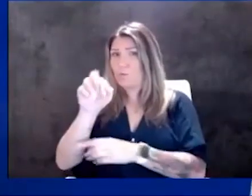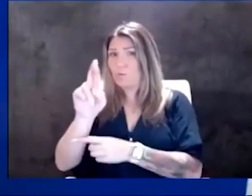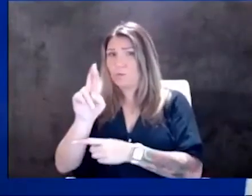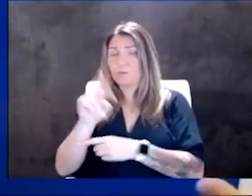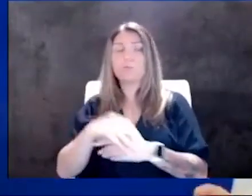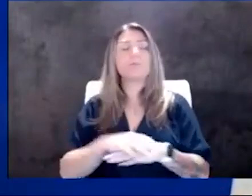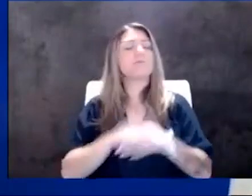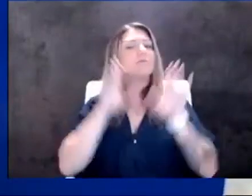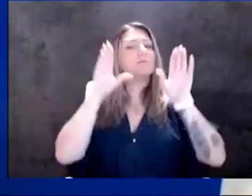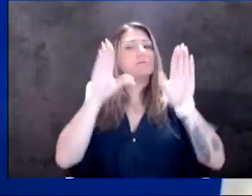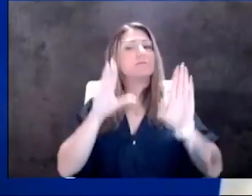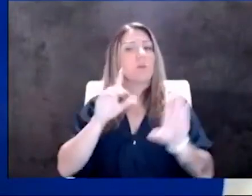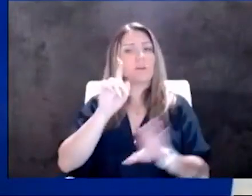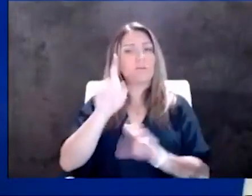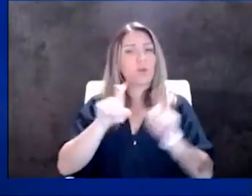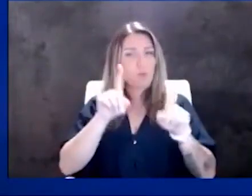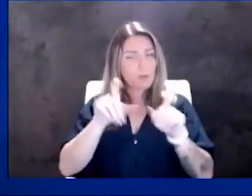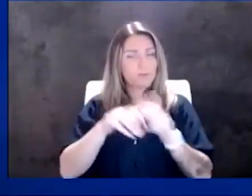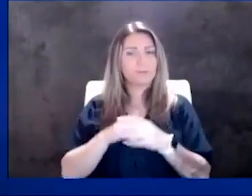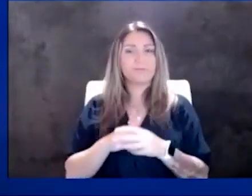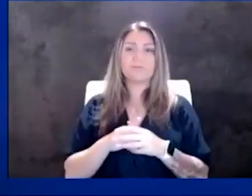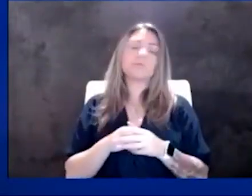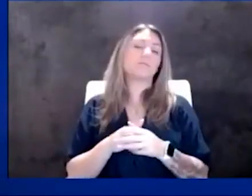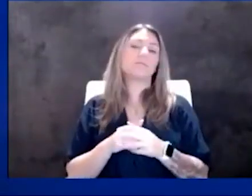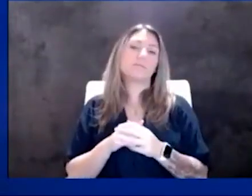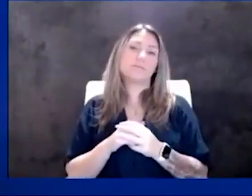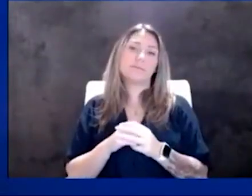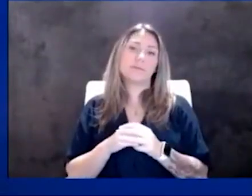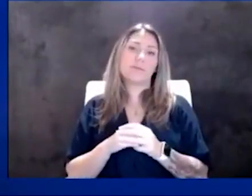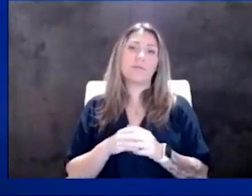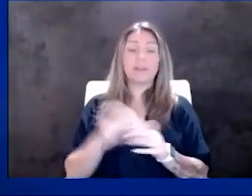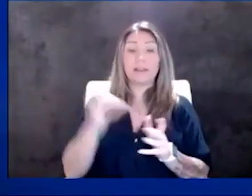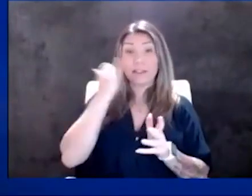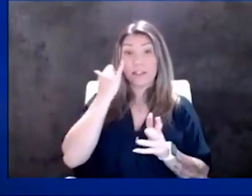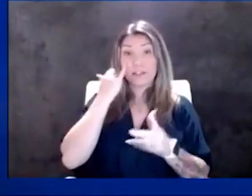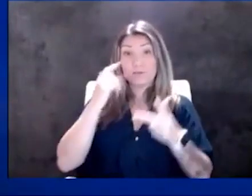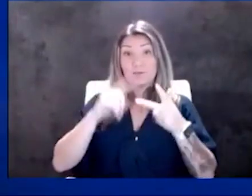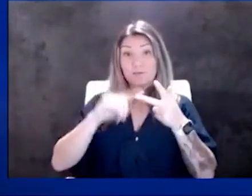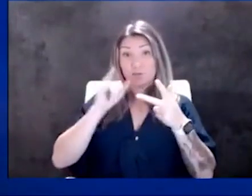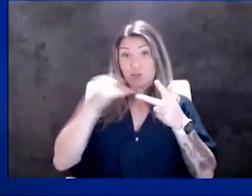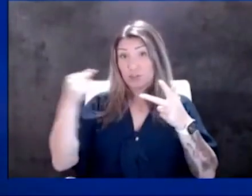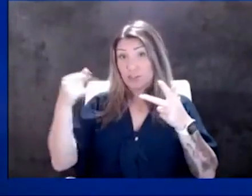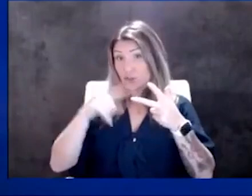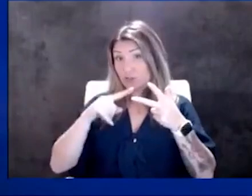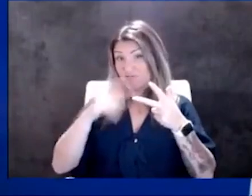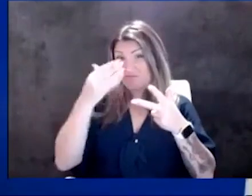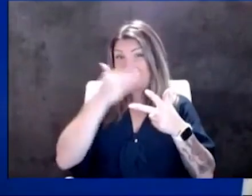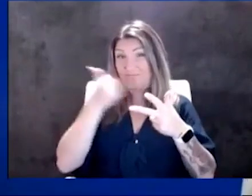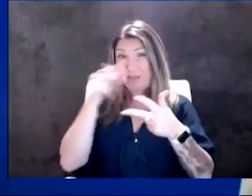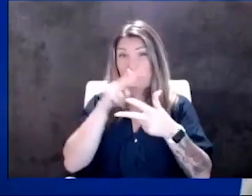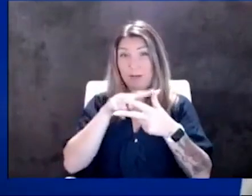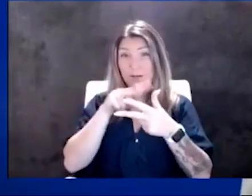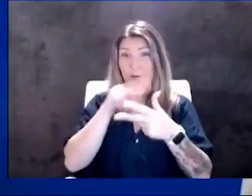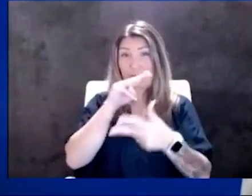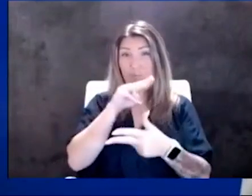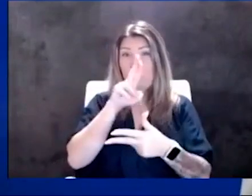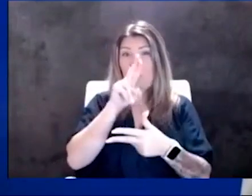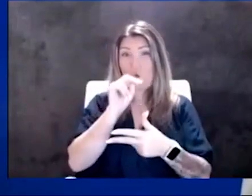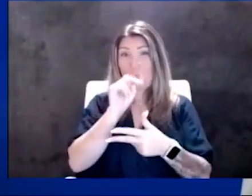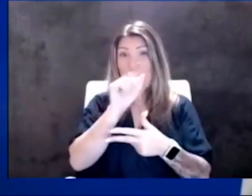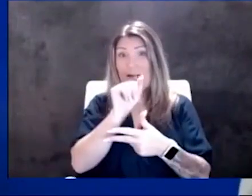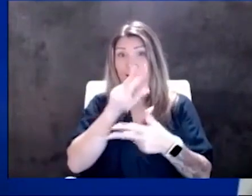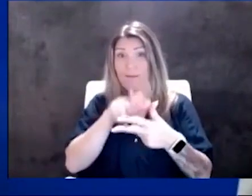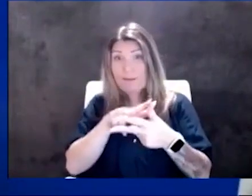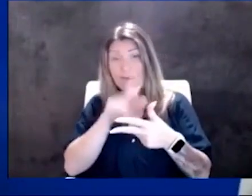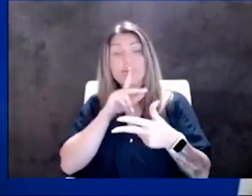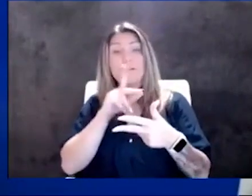and pull it apart a little bit. So if you've had the J&J vaccine, are you better off getting a Pfizer Moderna? This all hinges on whether you